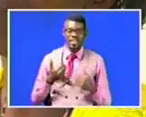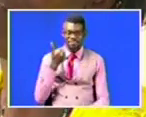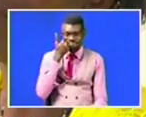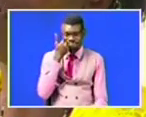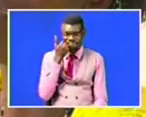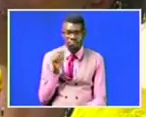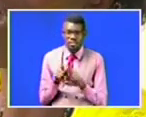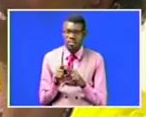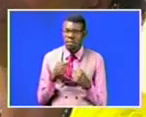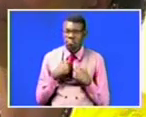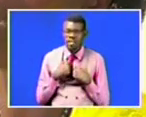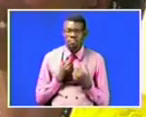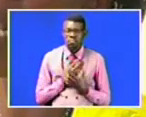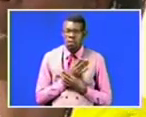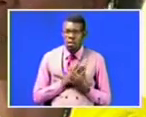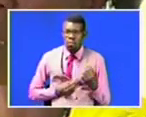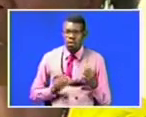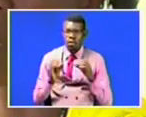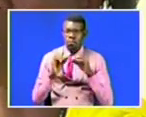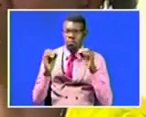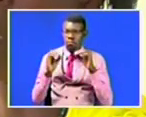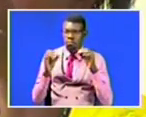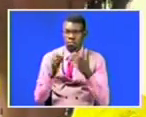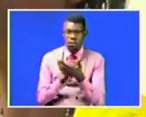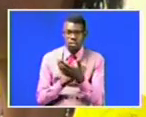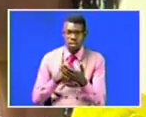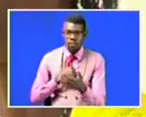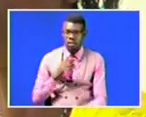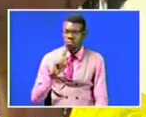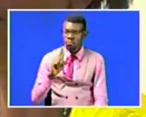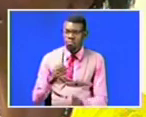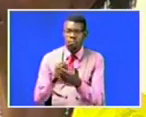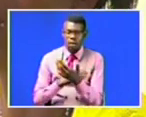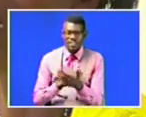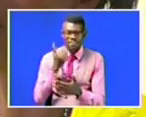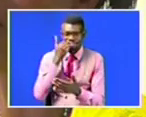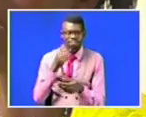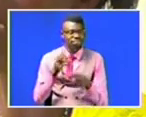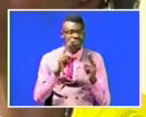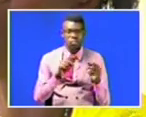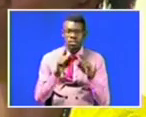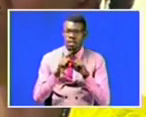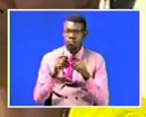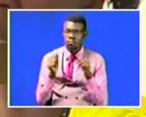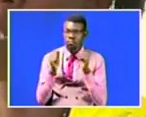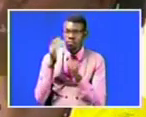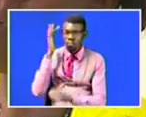kama mimi wasikufe moyo ati wamepata kansa. Kansa ni ugonjwa tu kama malaria.